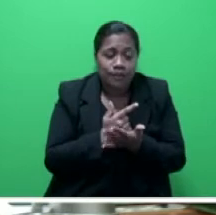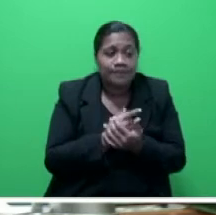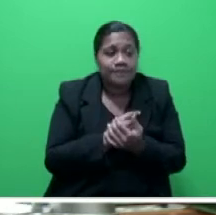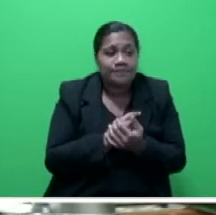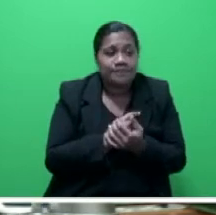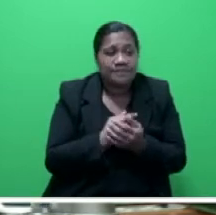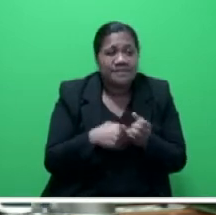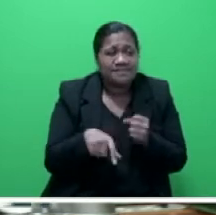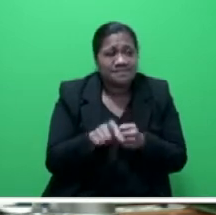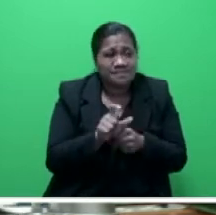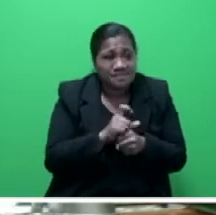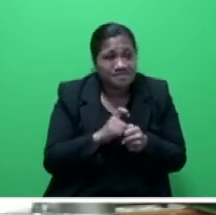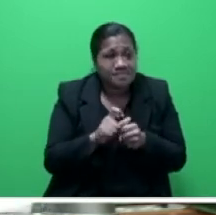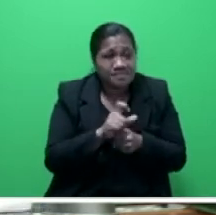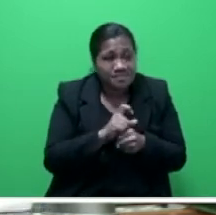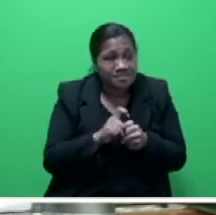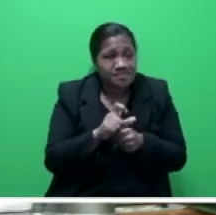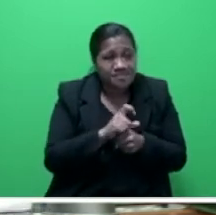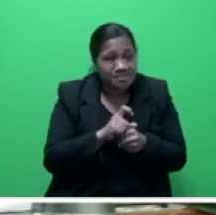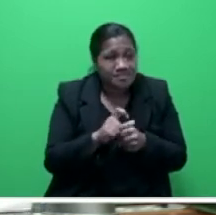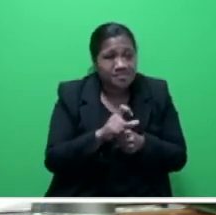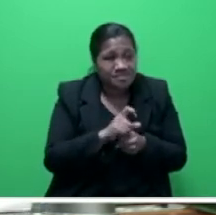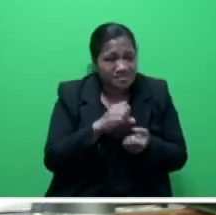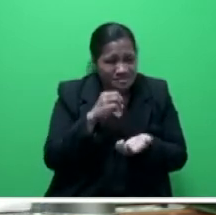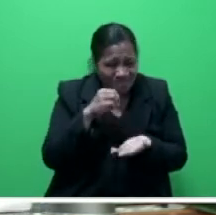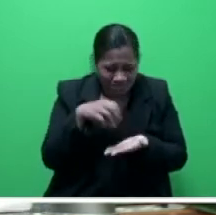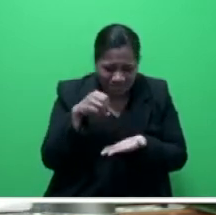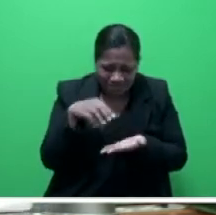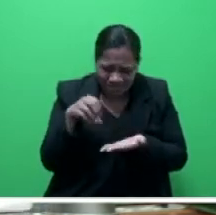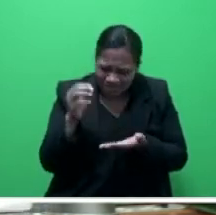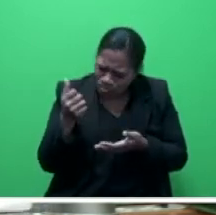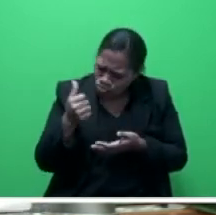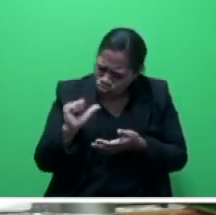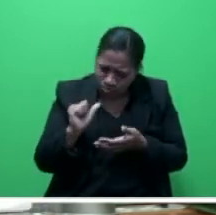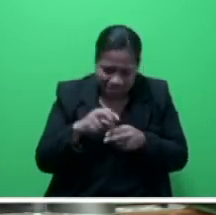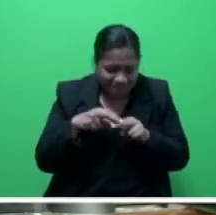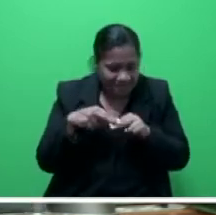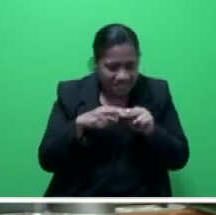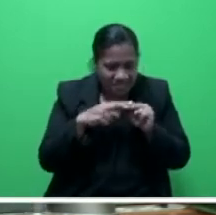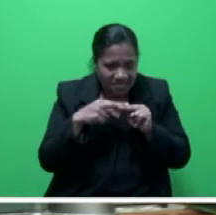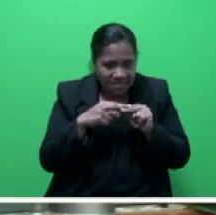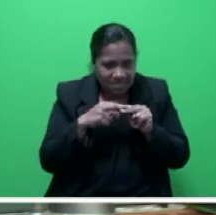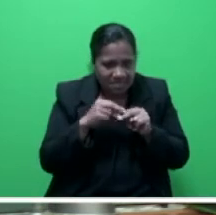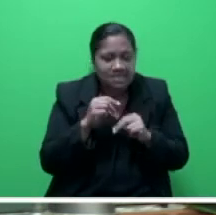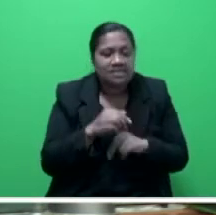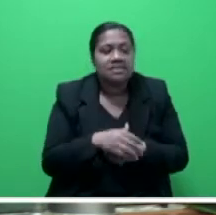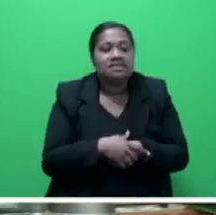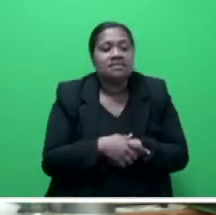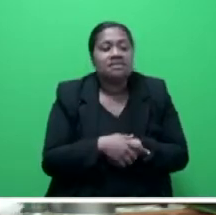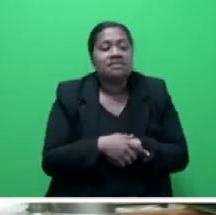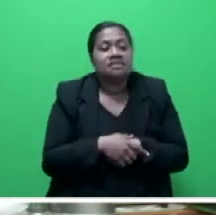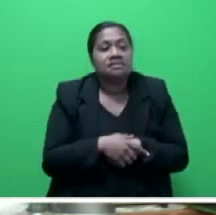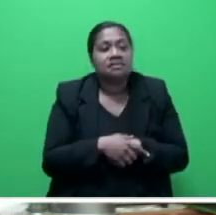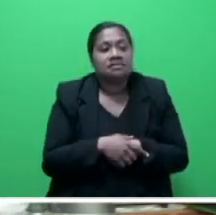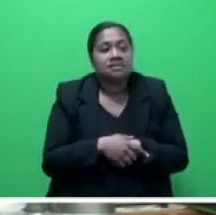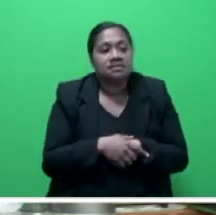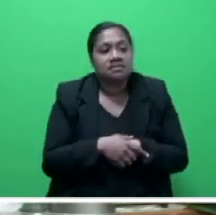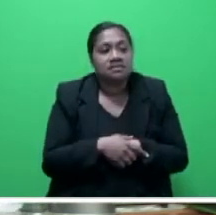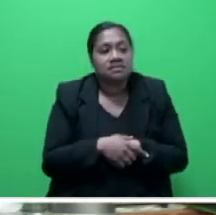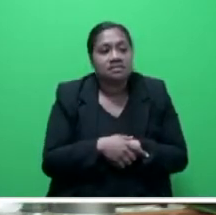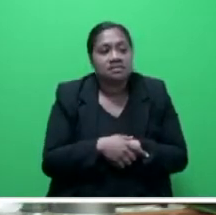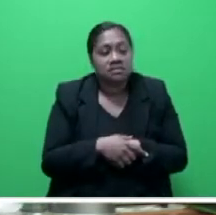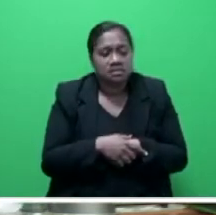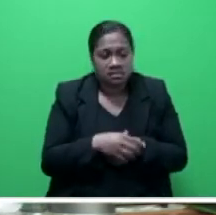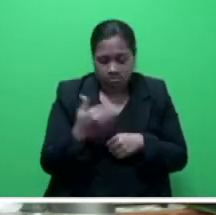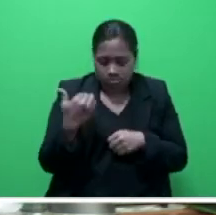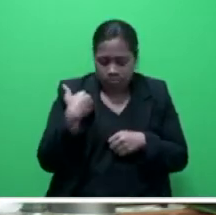chemical fertilizer is being utilized throughout Fiji, and that is affecting not only human health but